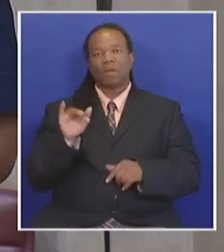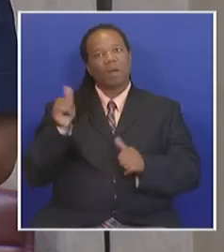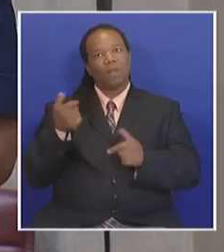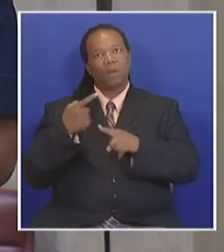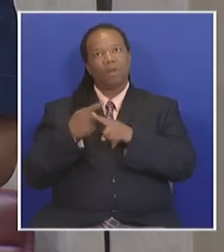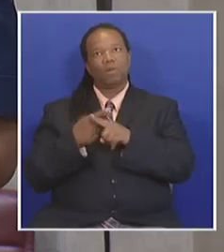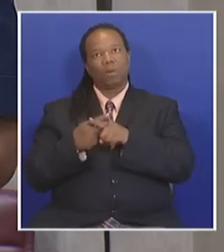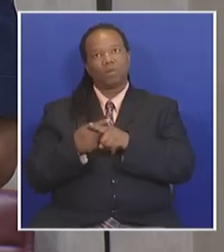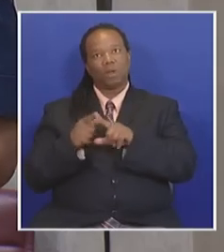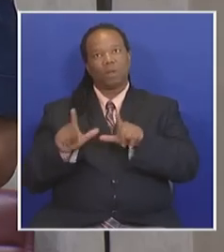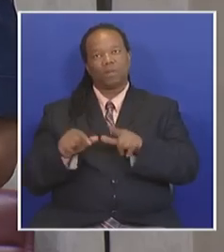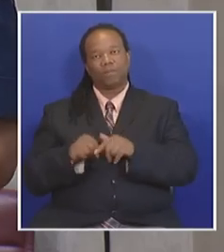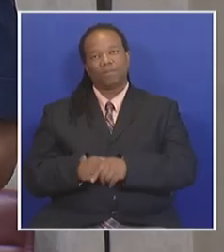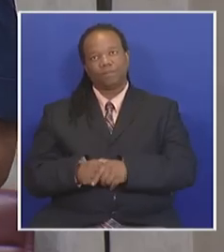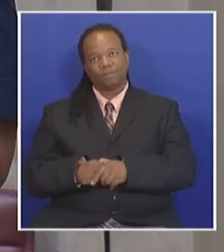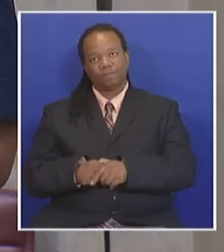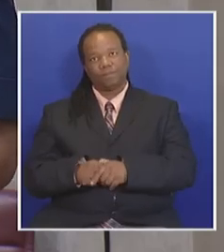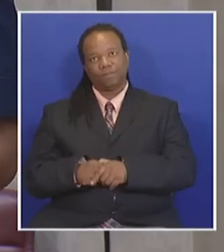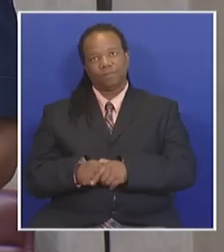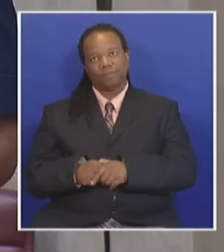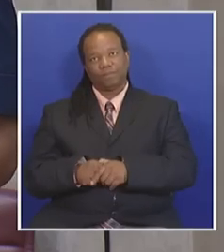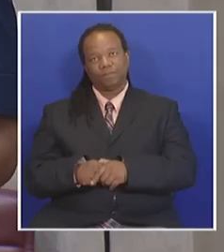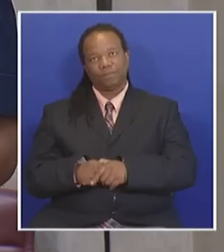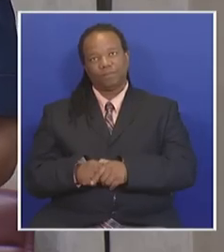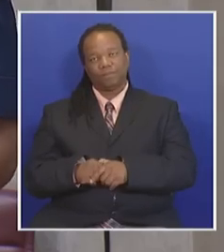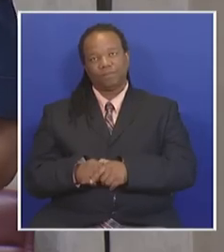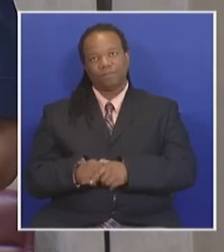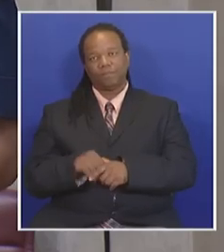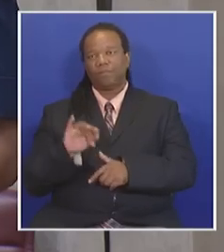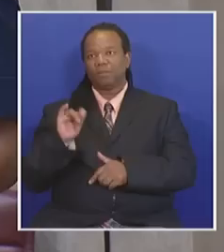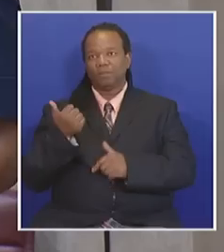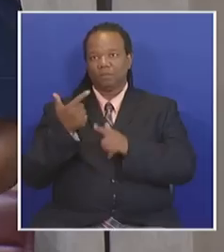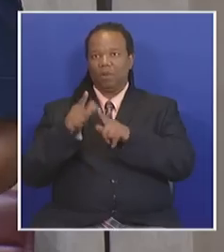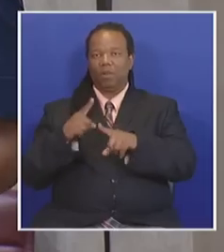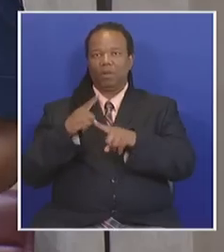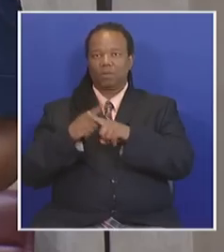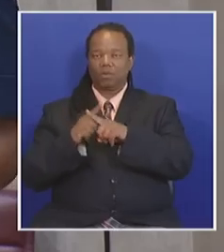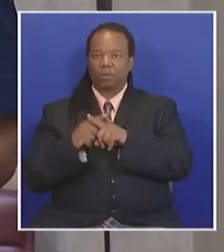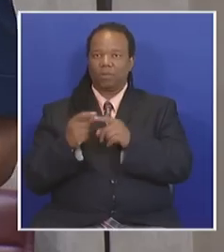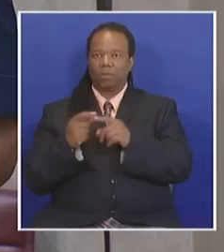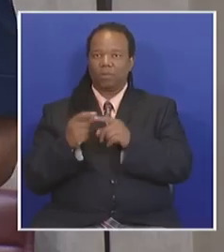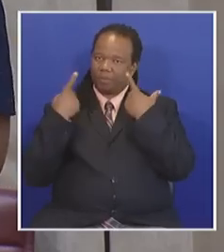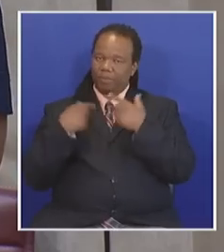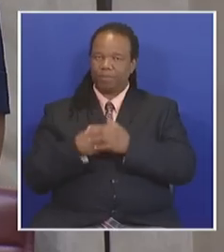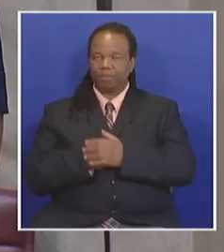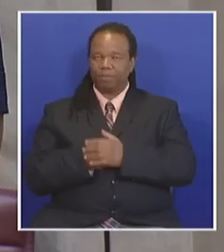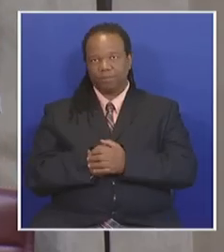welizwe lethu silithanda. Banyothule ngolunya intembeko yobuzwe nokuxabisana. Most people, when